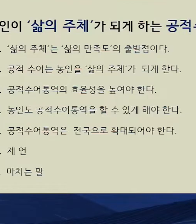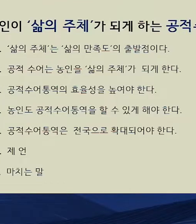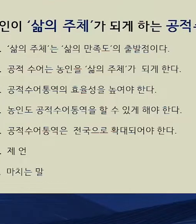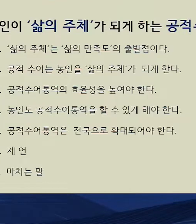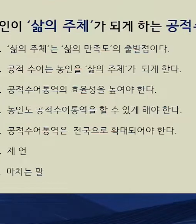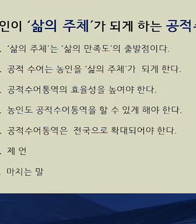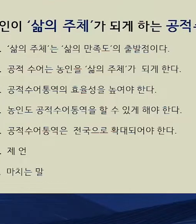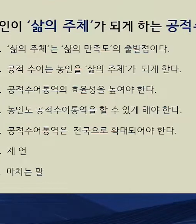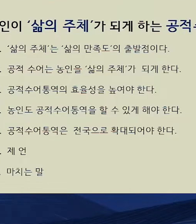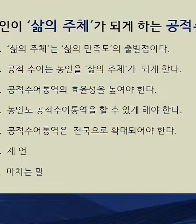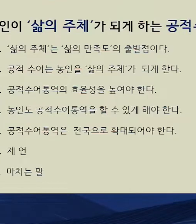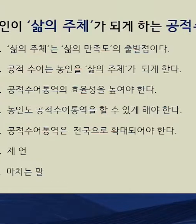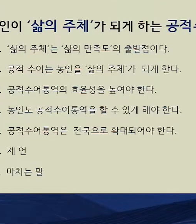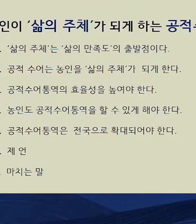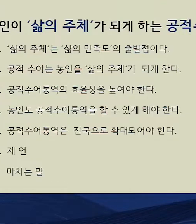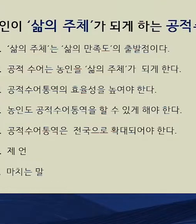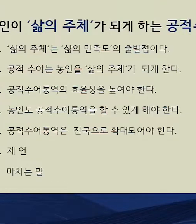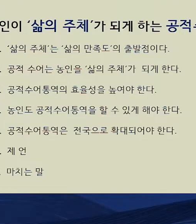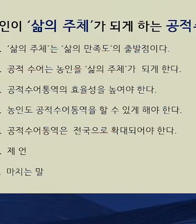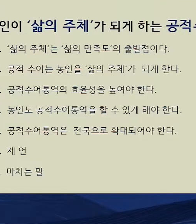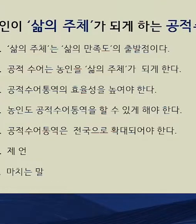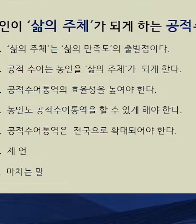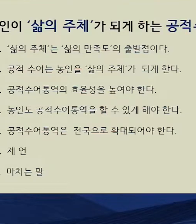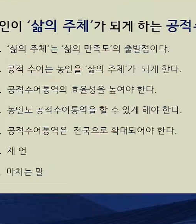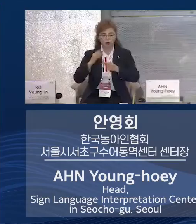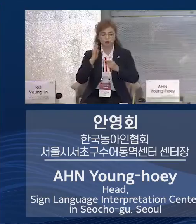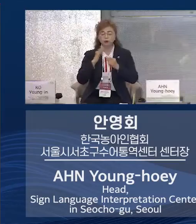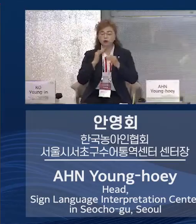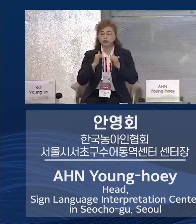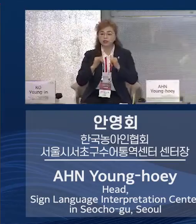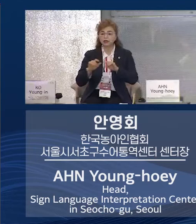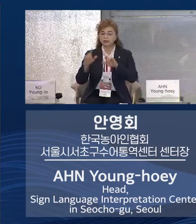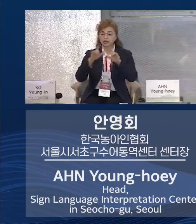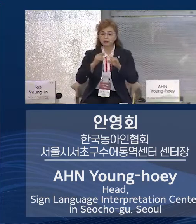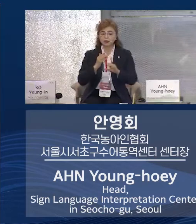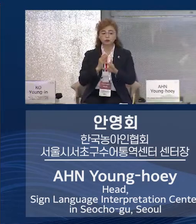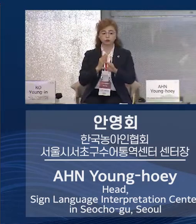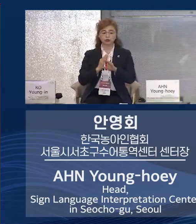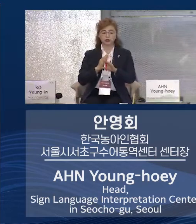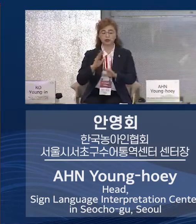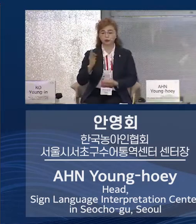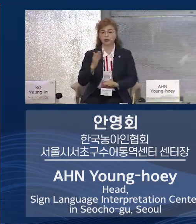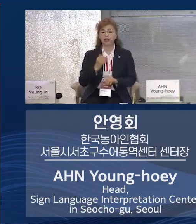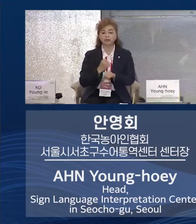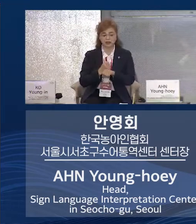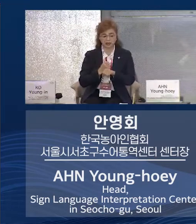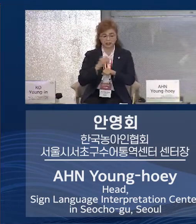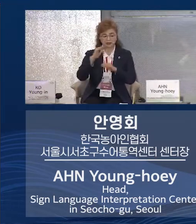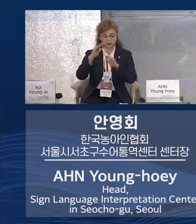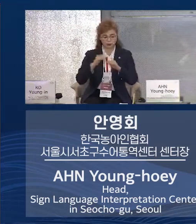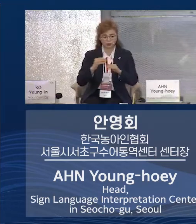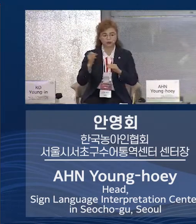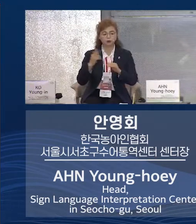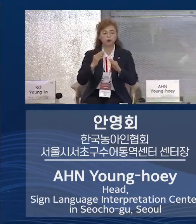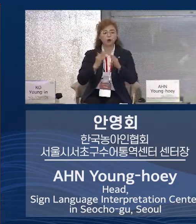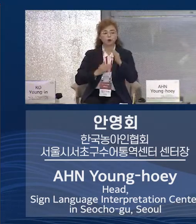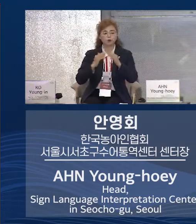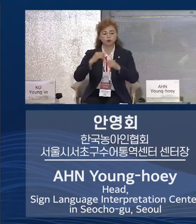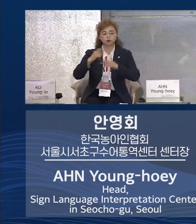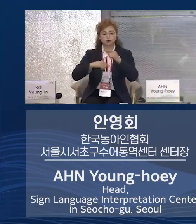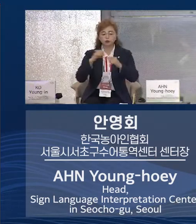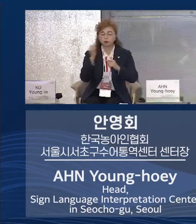talk is becoming the subject of a life, then the official sign language